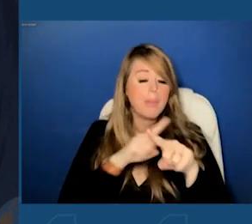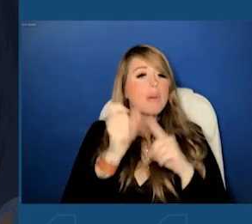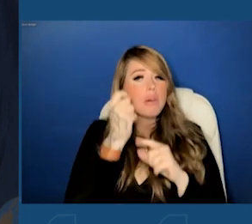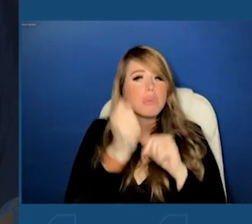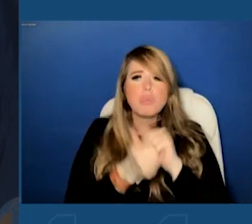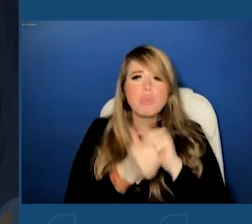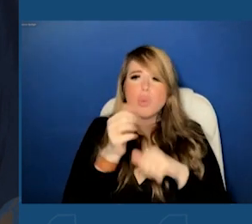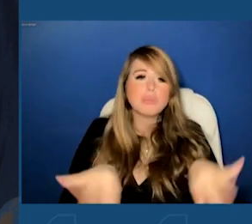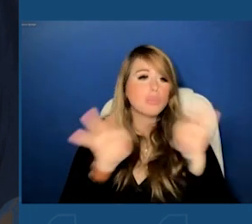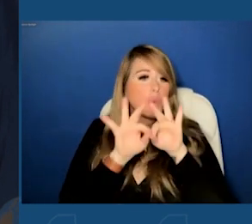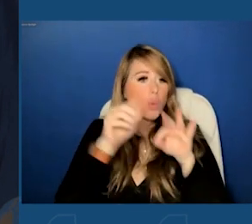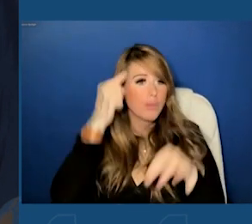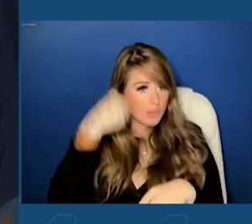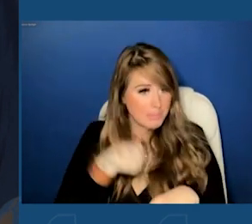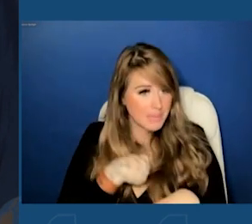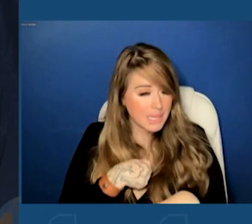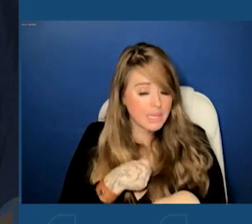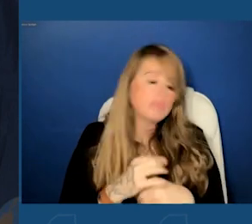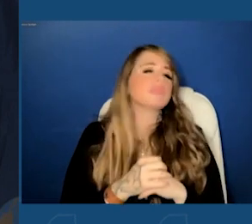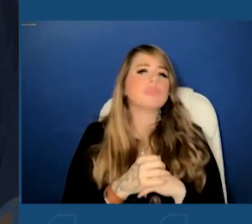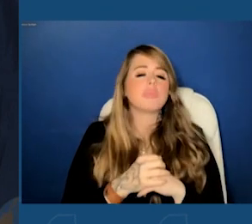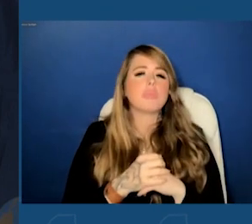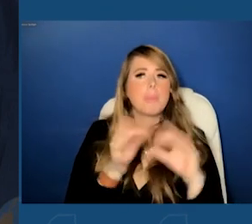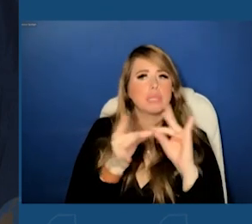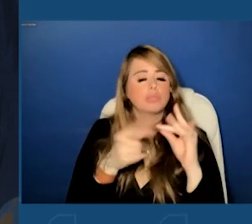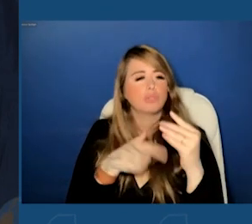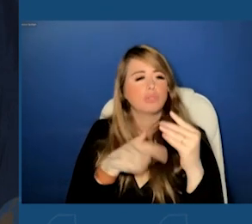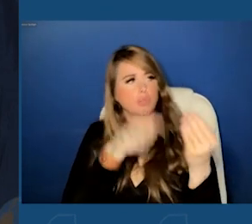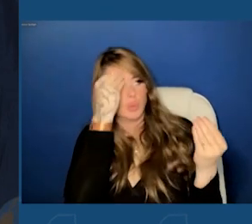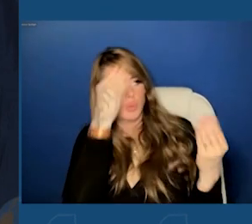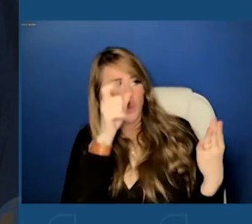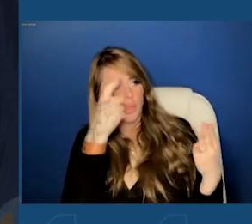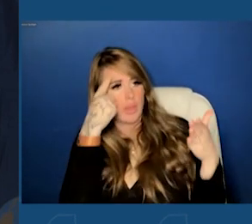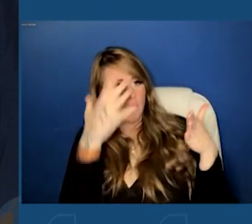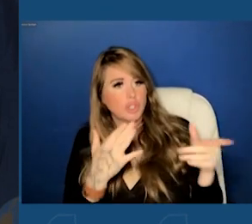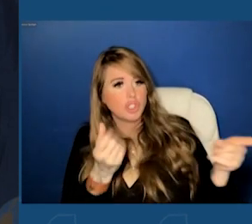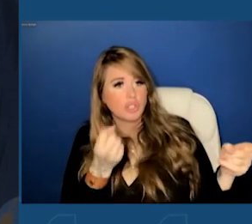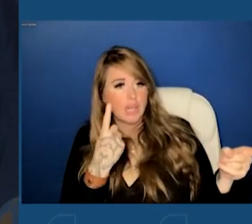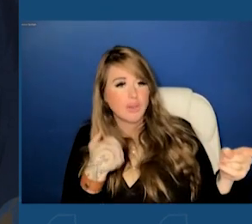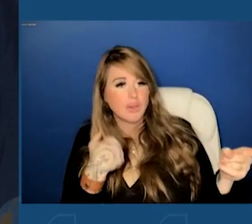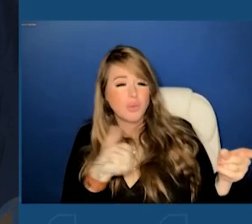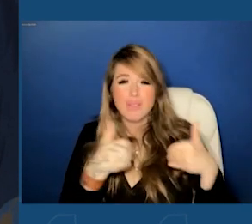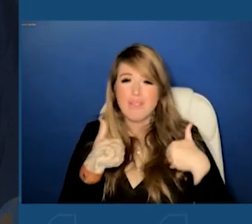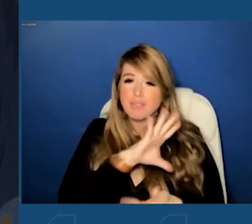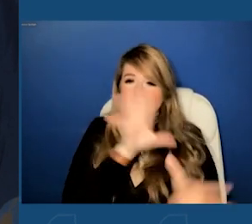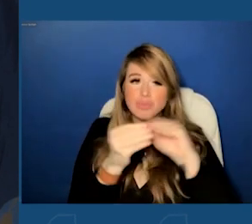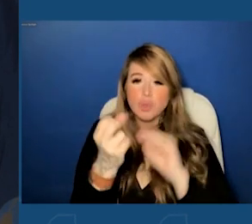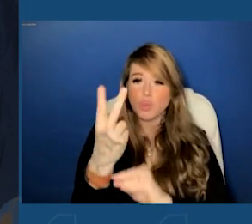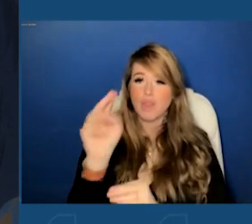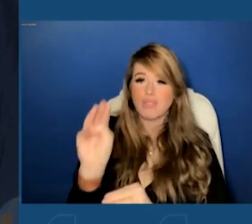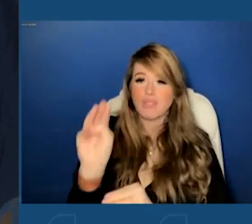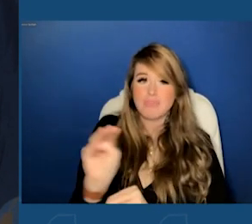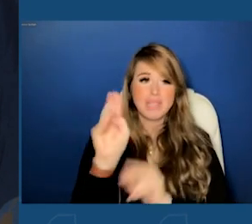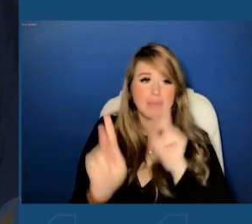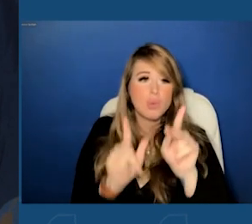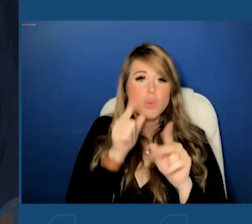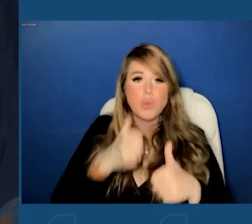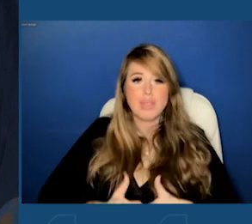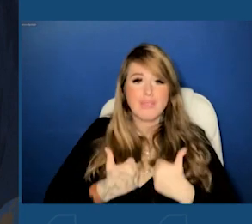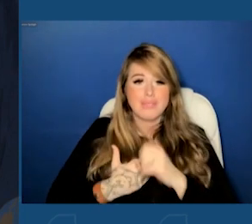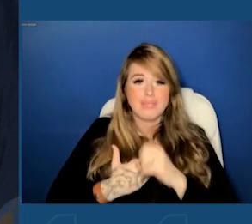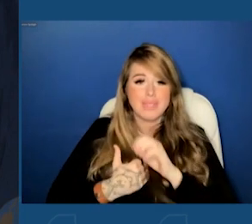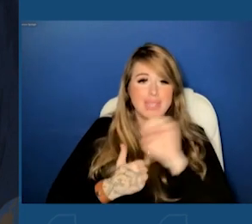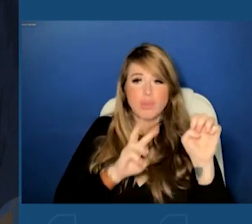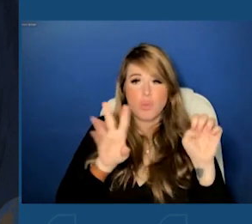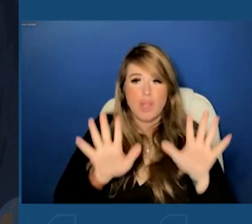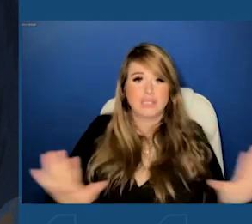have conveyed to the governor, and I know that she gets, there's 12 million people that live 90 minutes east and west of Niagara Falls,